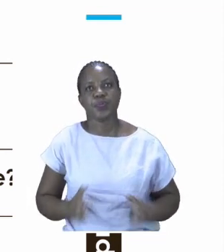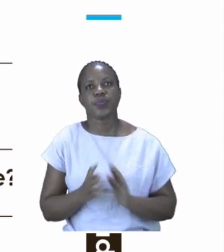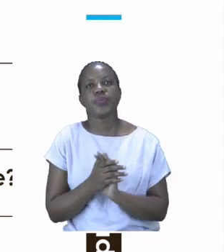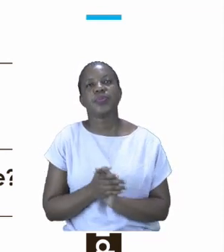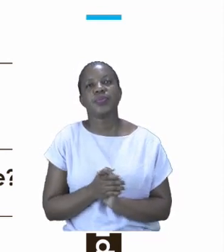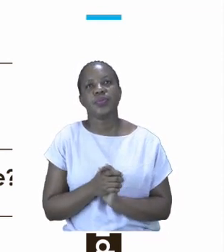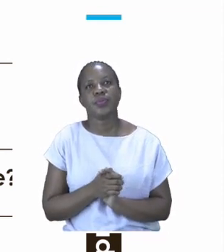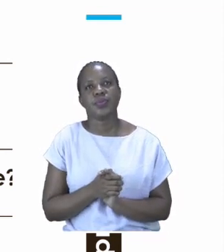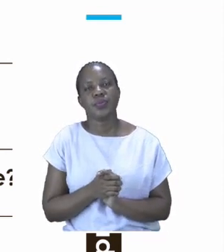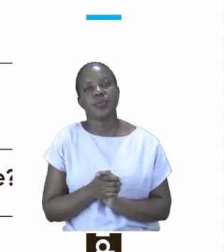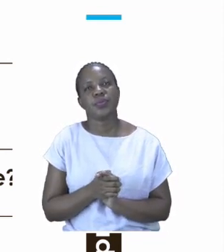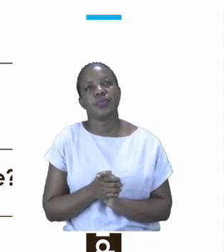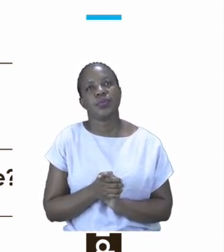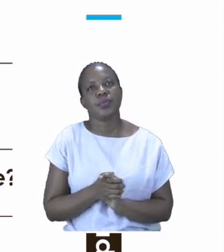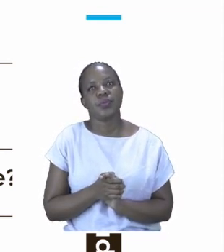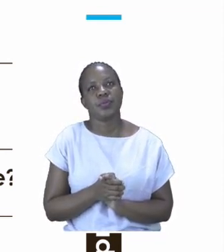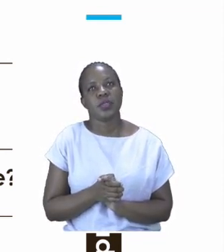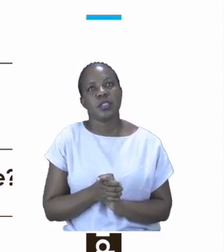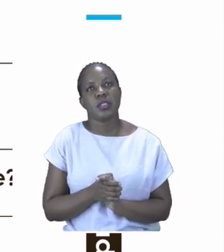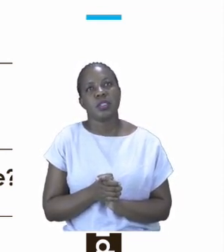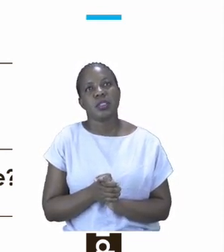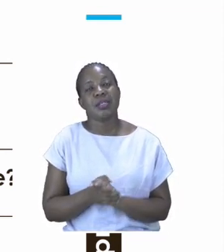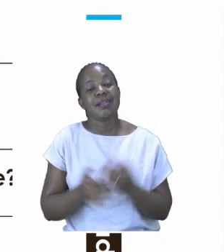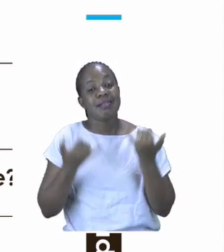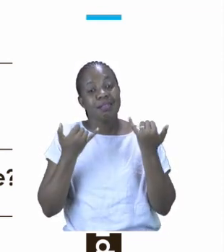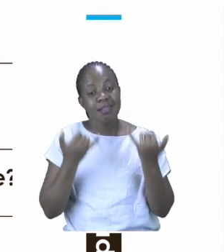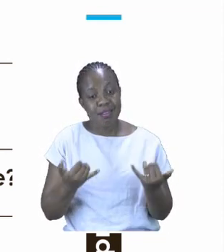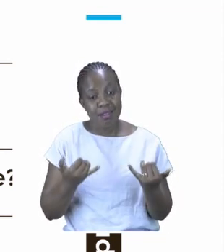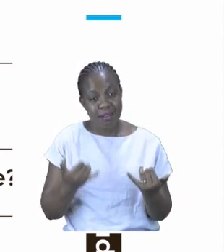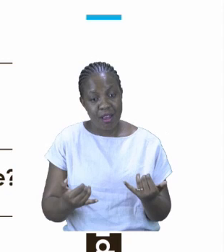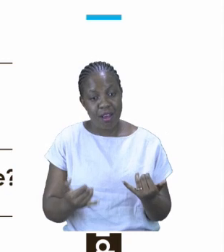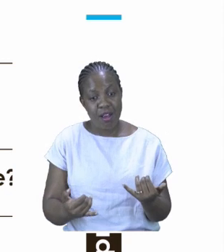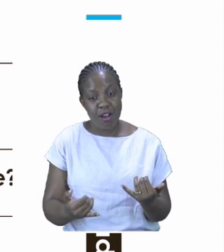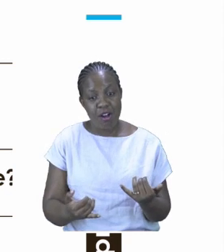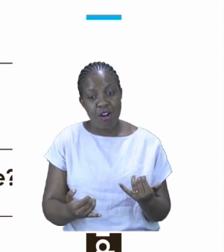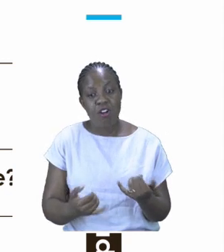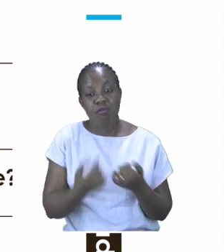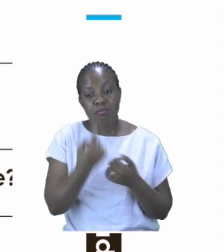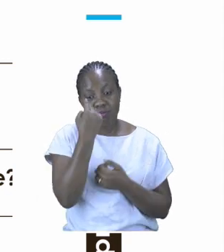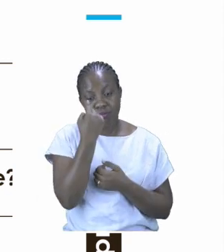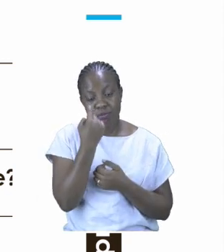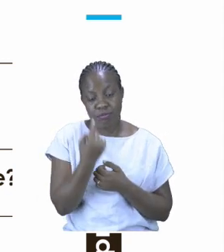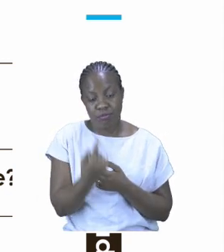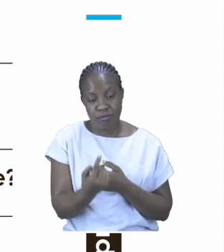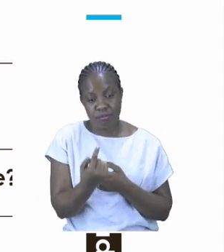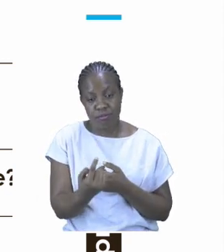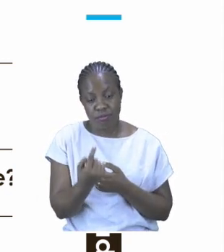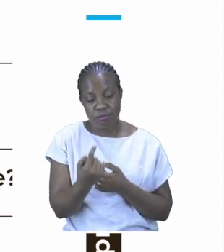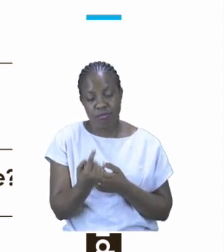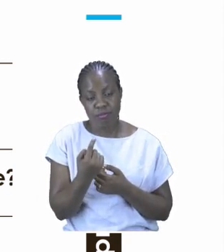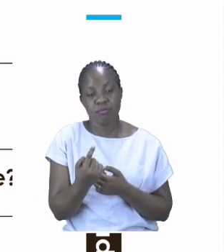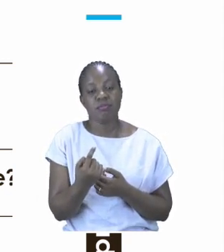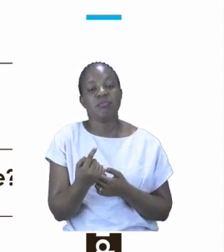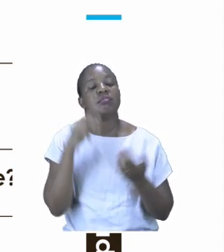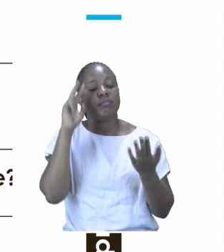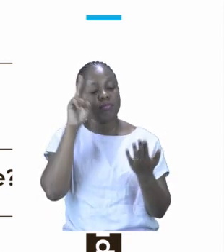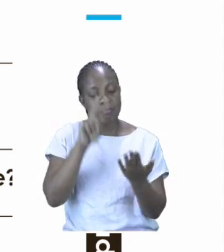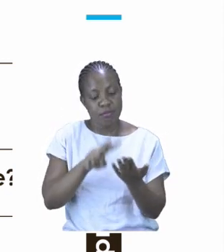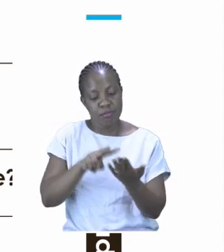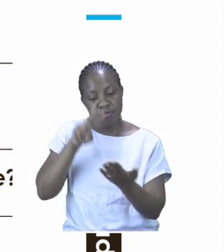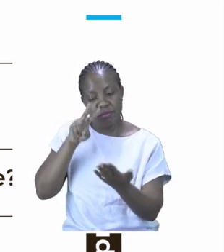It is going to be your job, boys and girls, to read it for a second time before you answer any